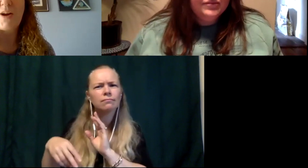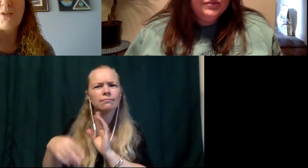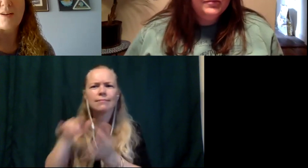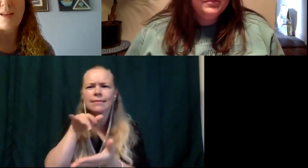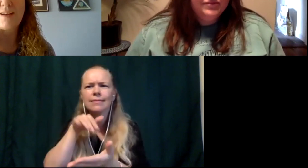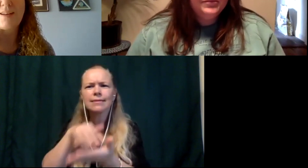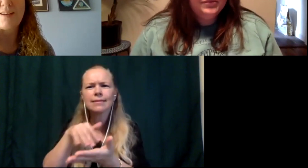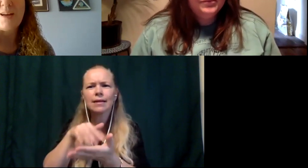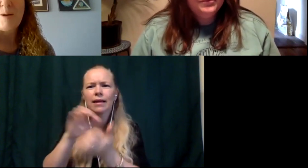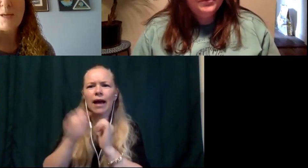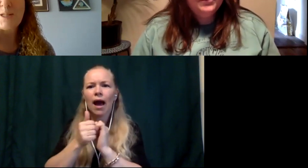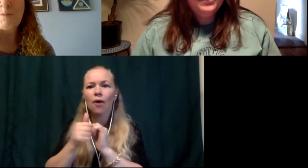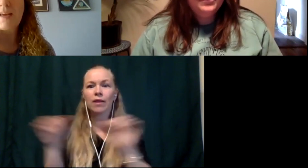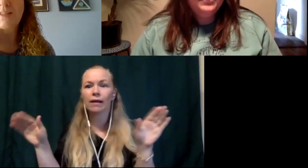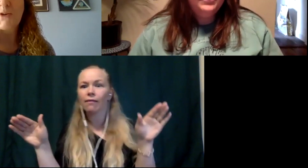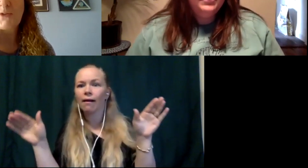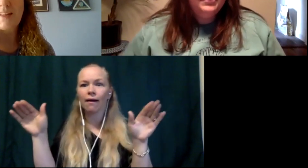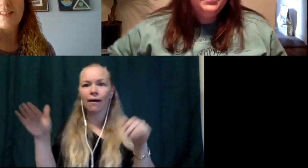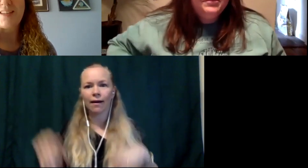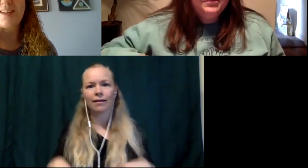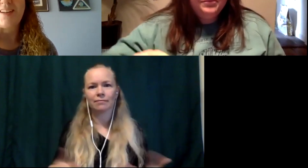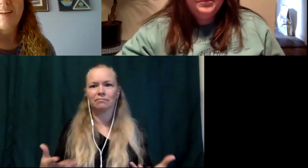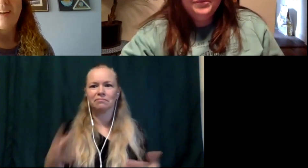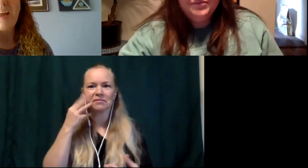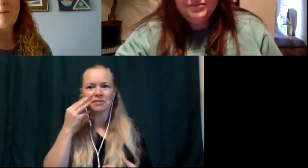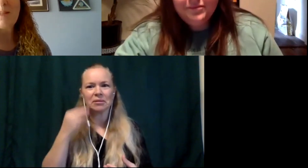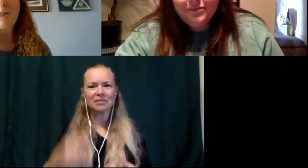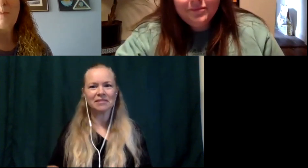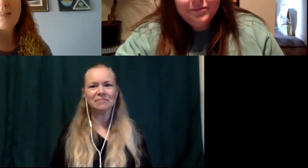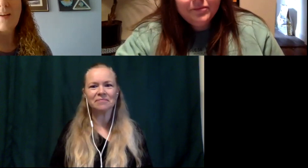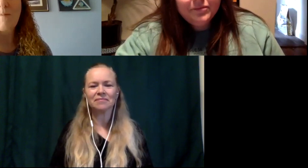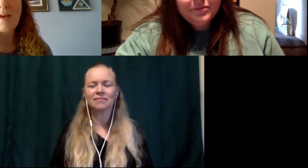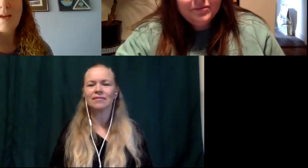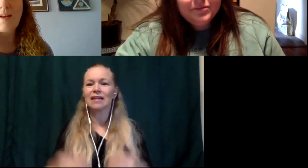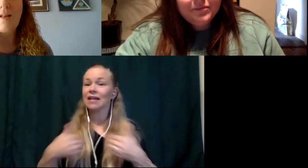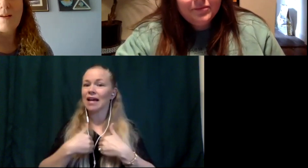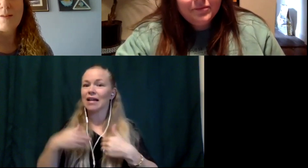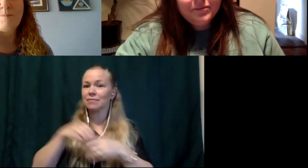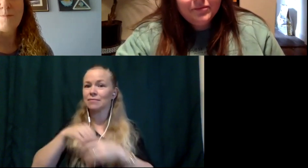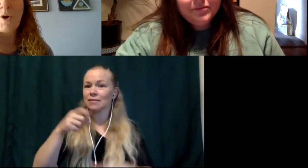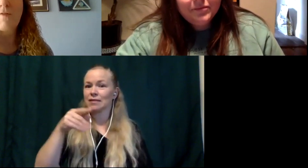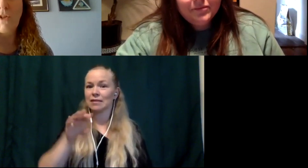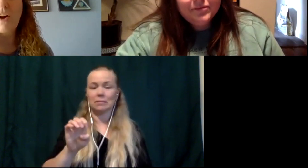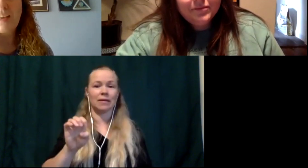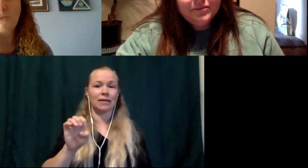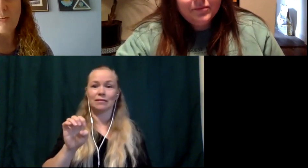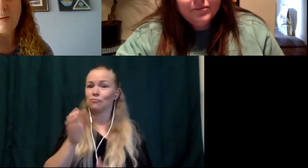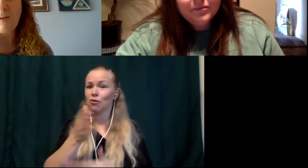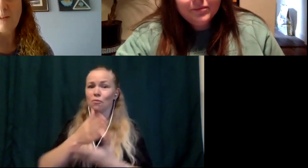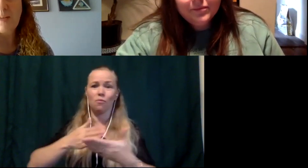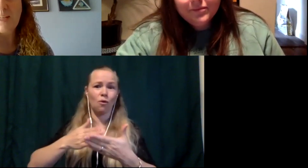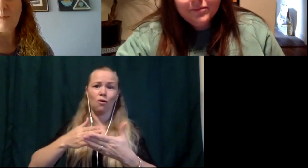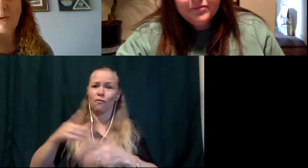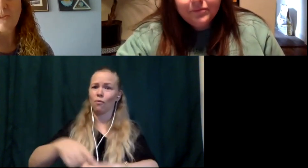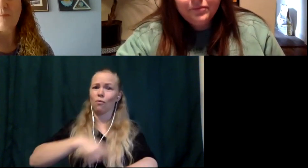fly around and be in space. So it's animals in space have been part of the long history of